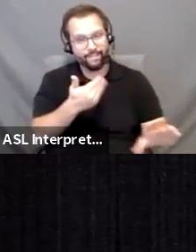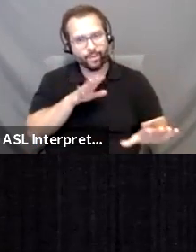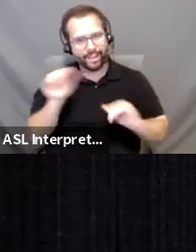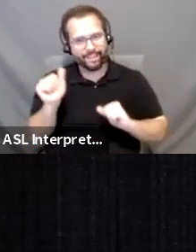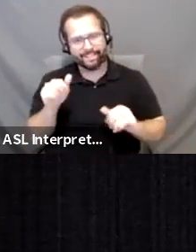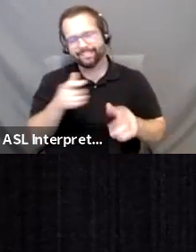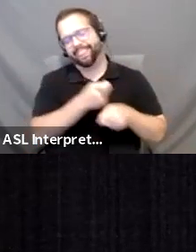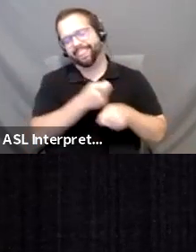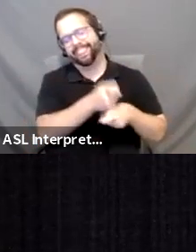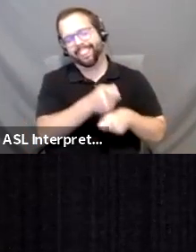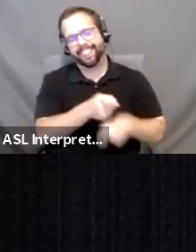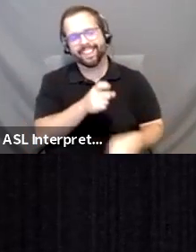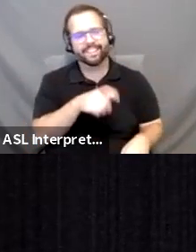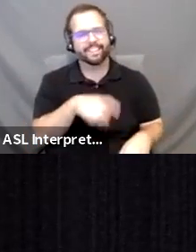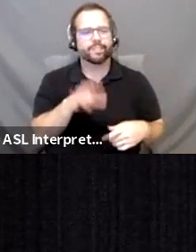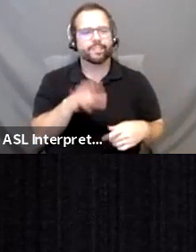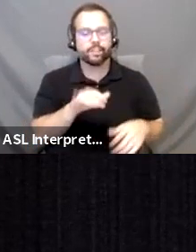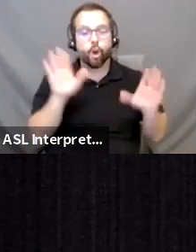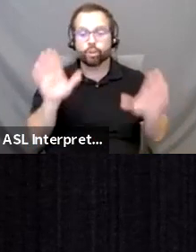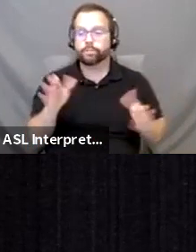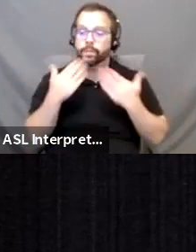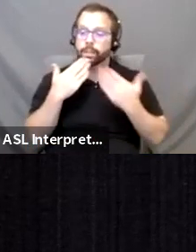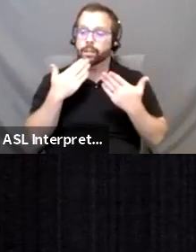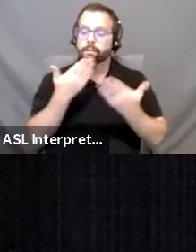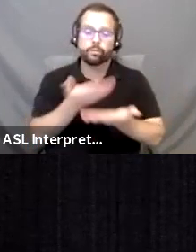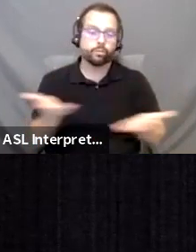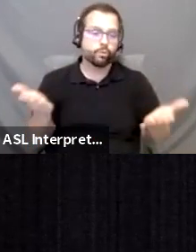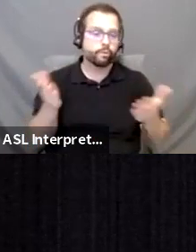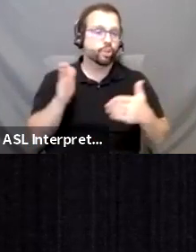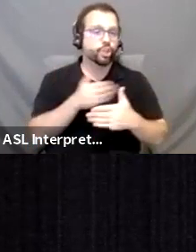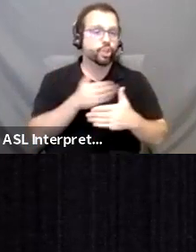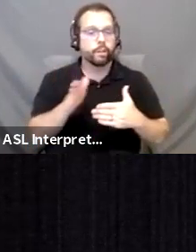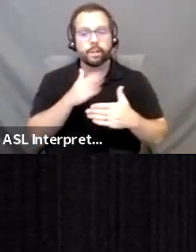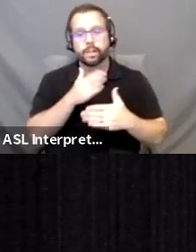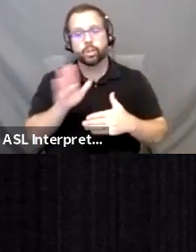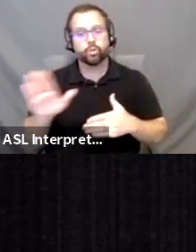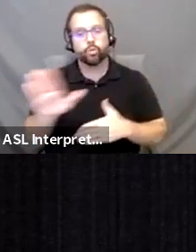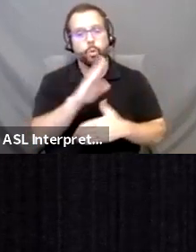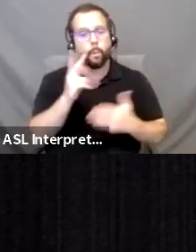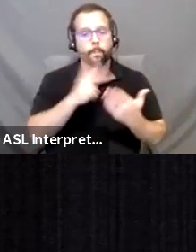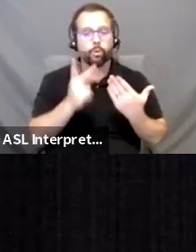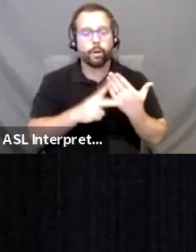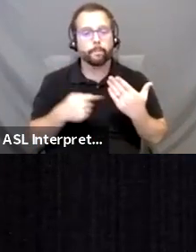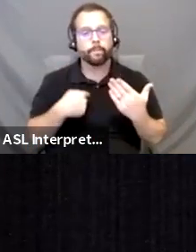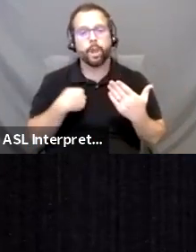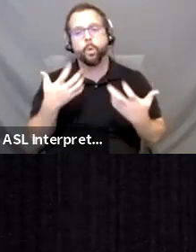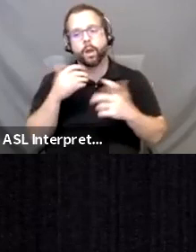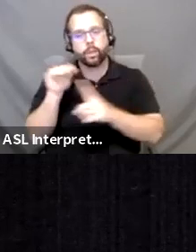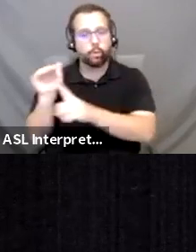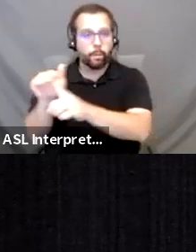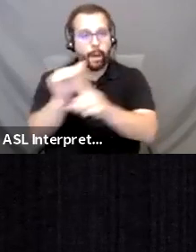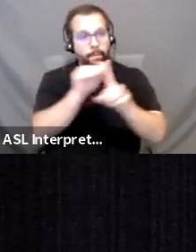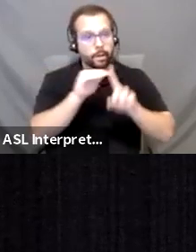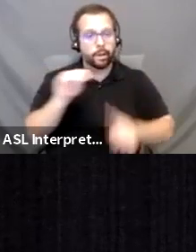kidding. But that's really awesome. Thank you all for sharing so many of your programs. I do want to remind you that